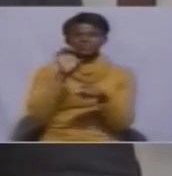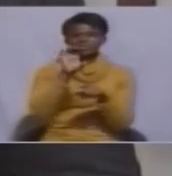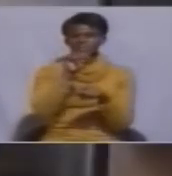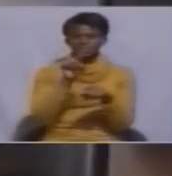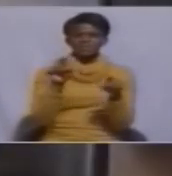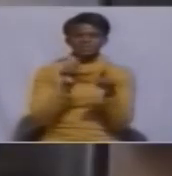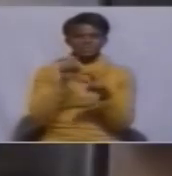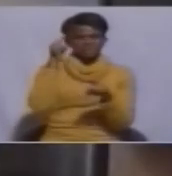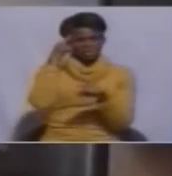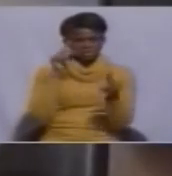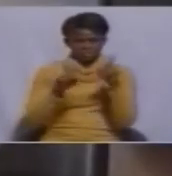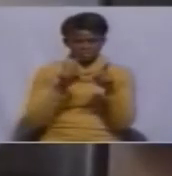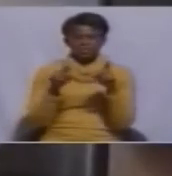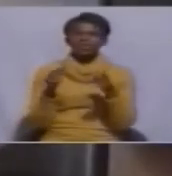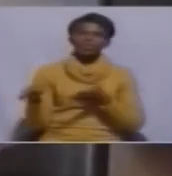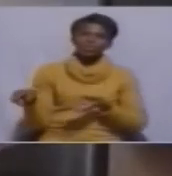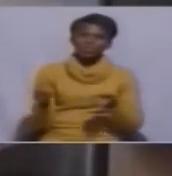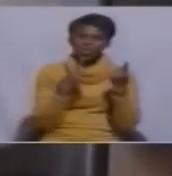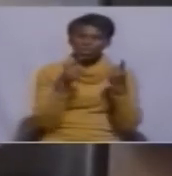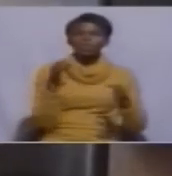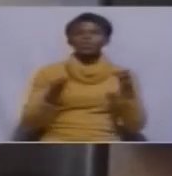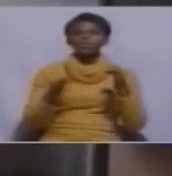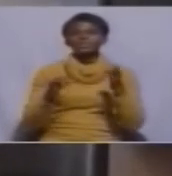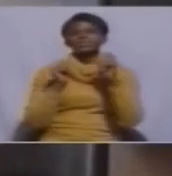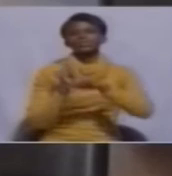do you think people should take this matter to court for interpretation?